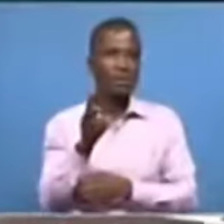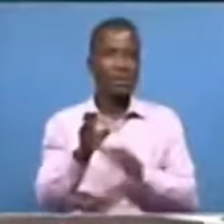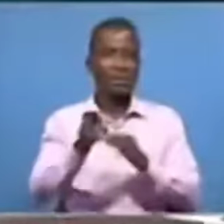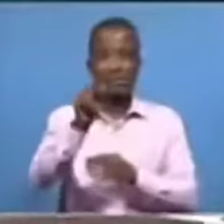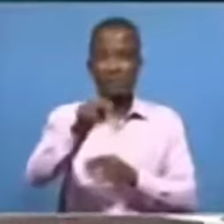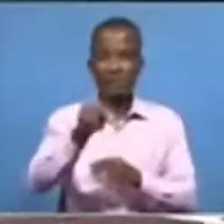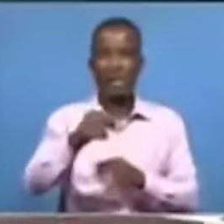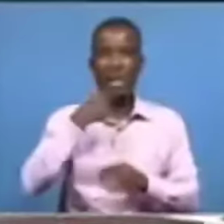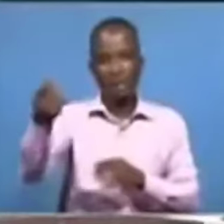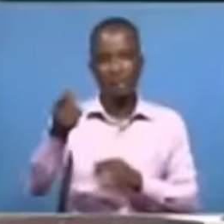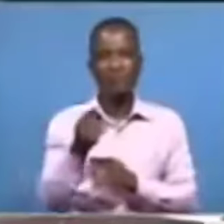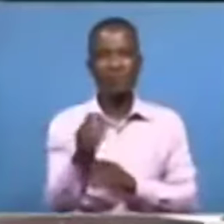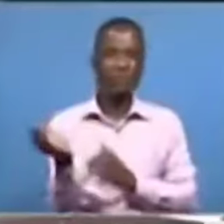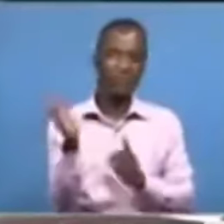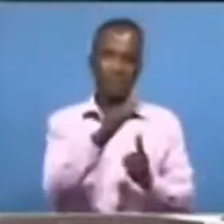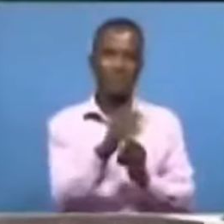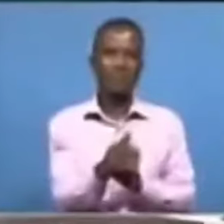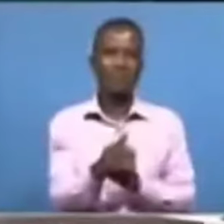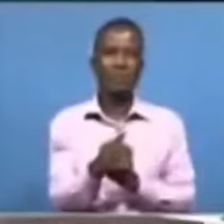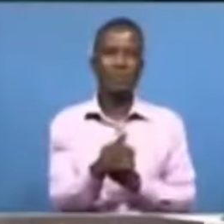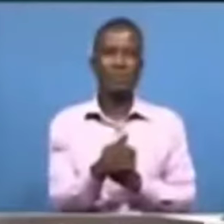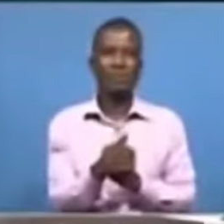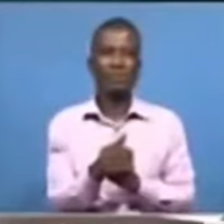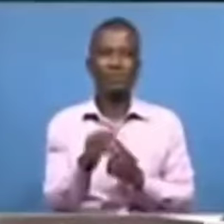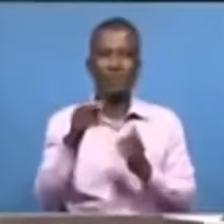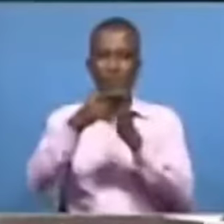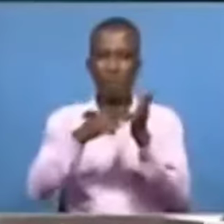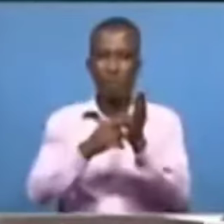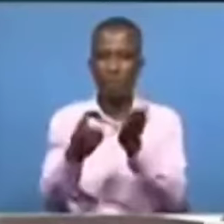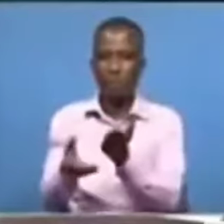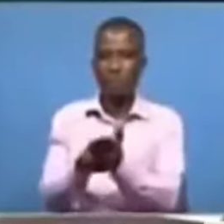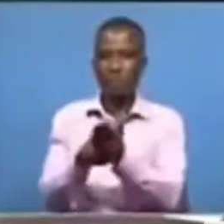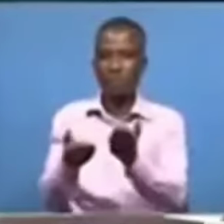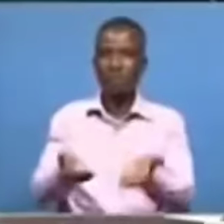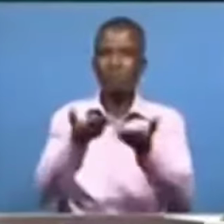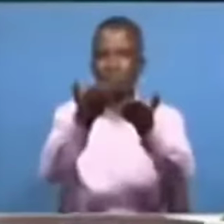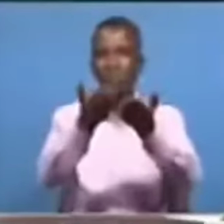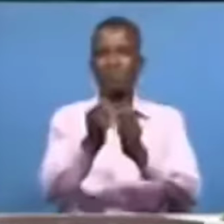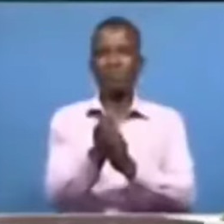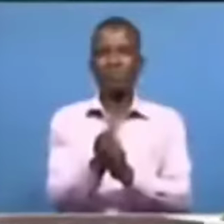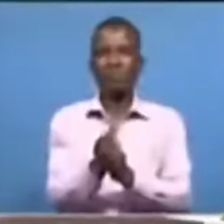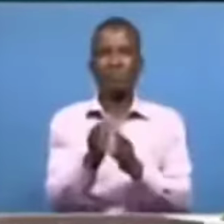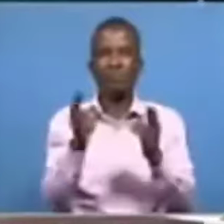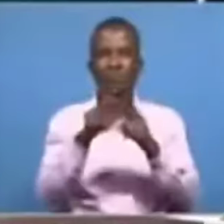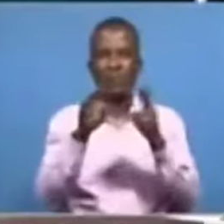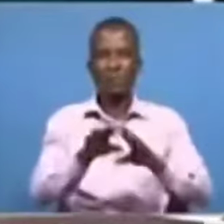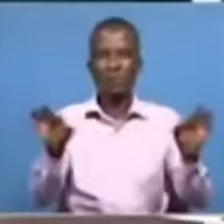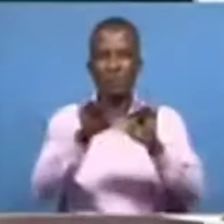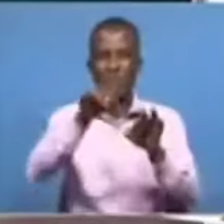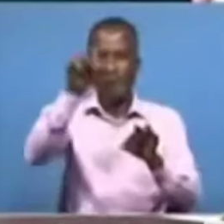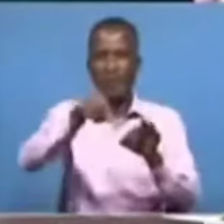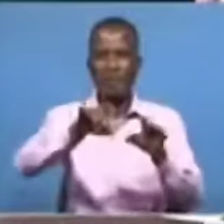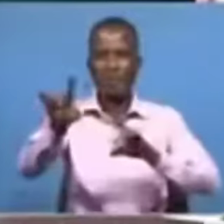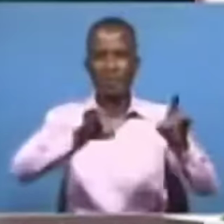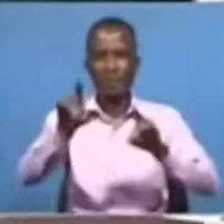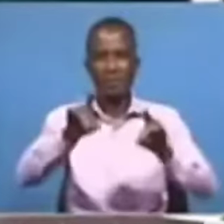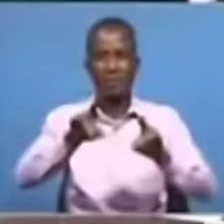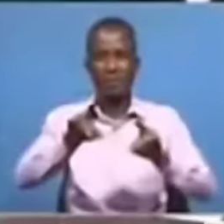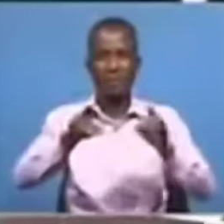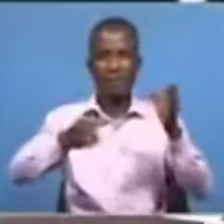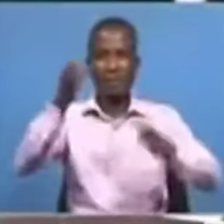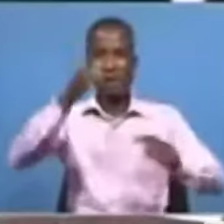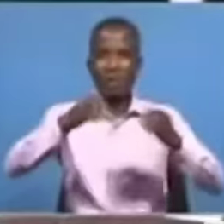necessary, the court will do so. We think that looking at the considerable public interest in this matter, it will be important for that to be done. But if the court, in